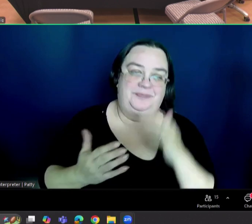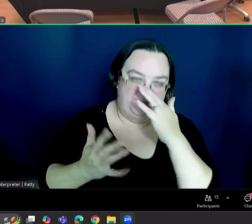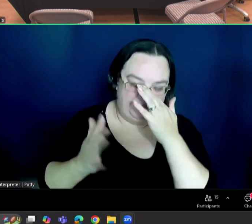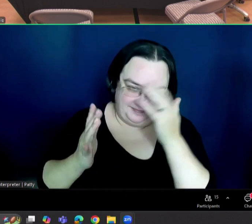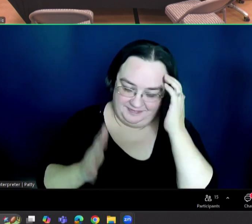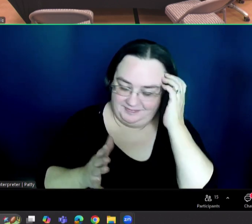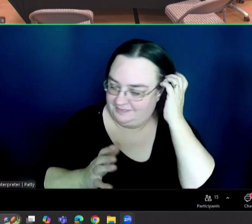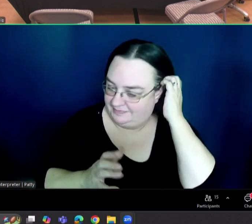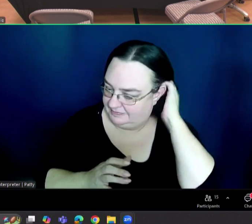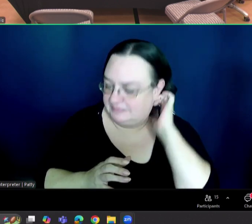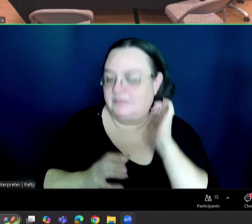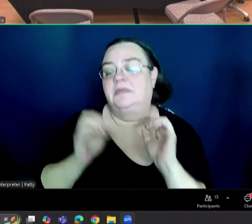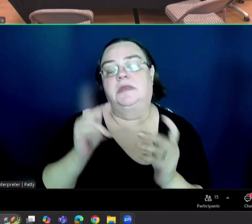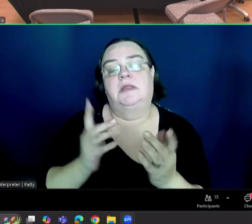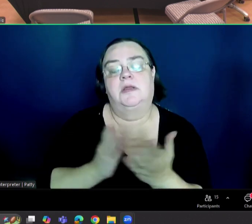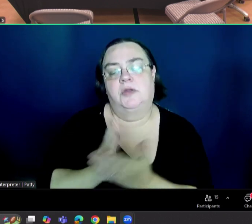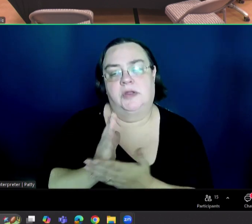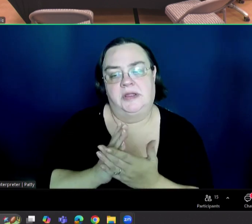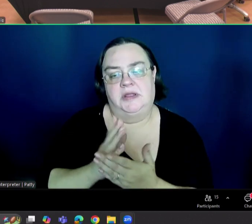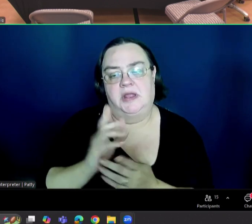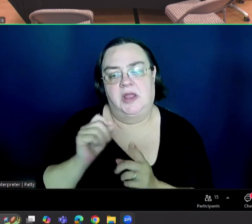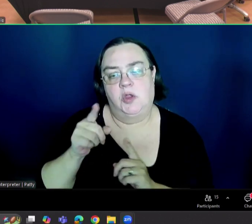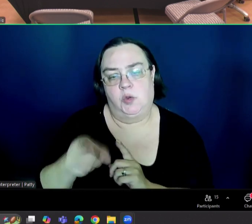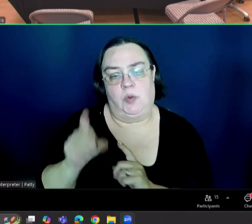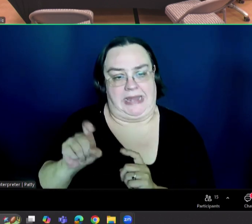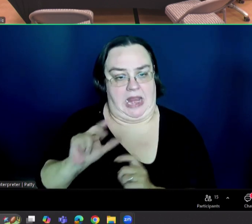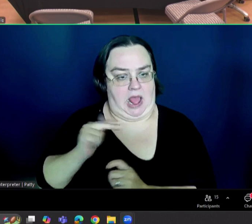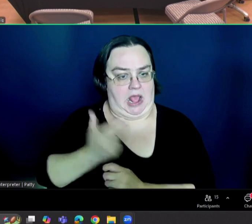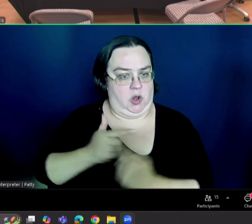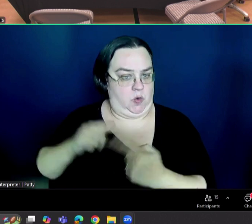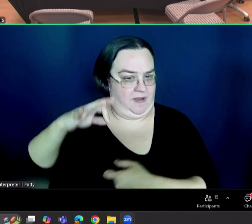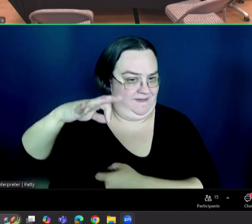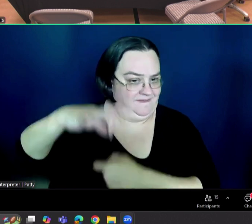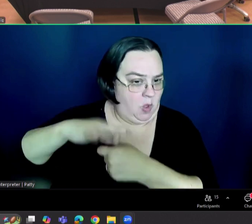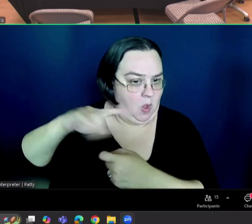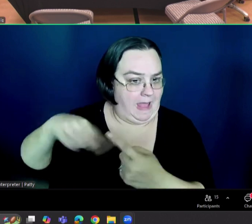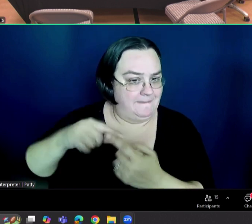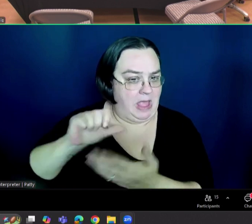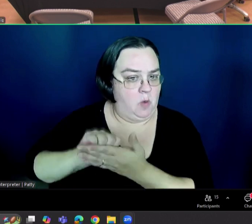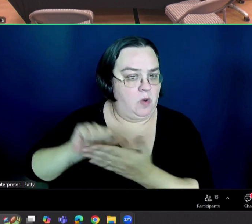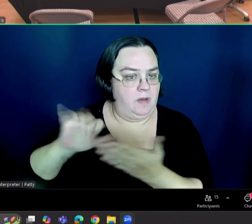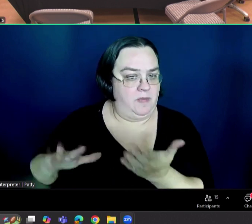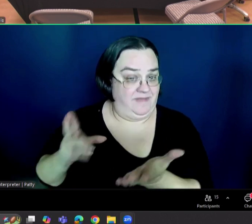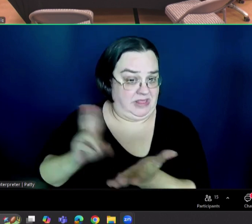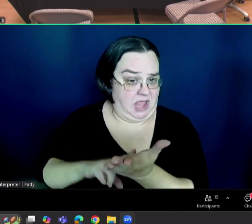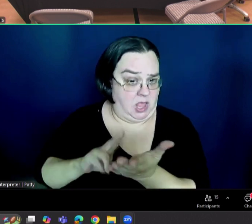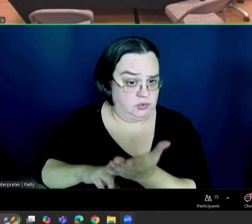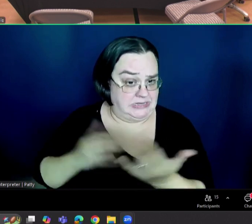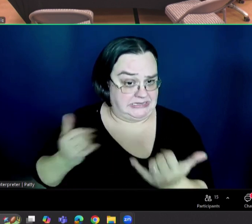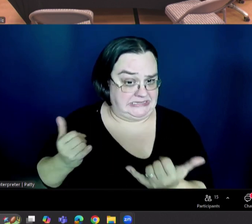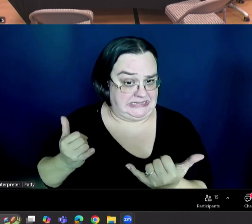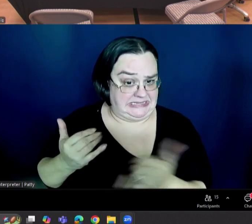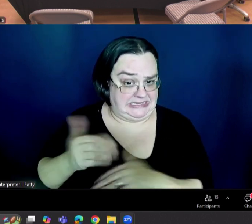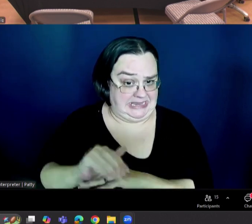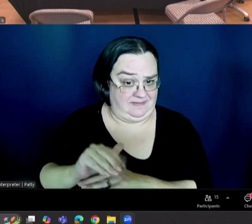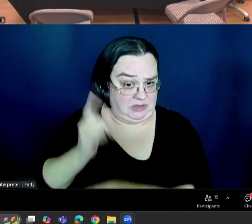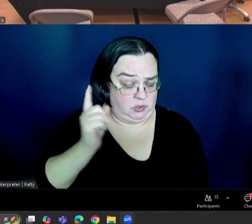All right, and you need us to vote on the renewal of the contracts this evening, correct?